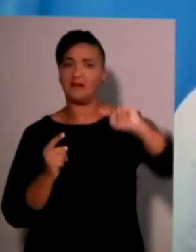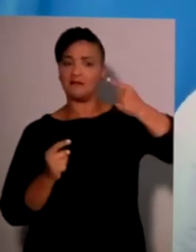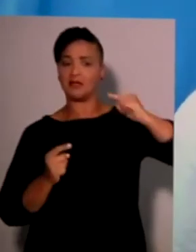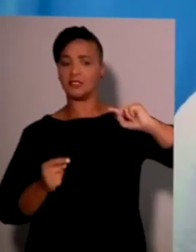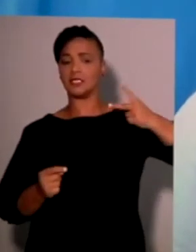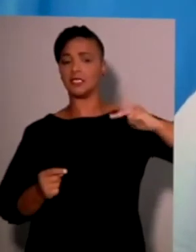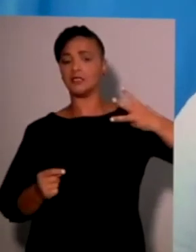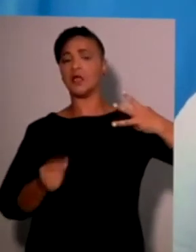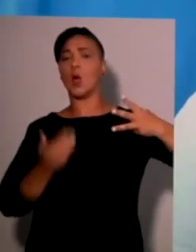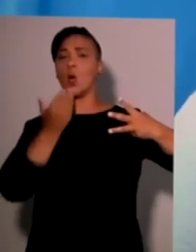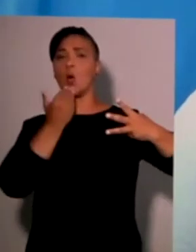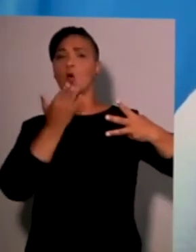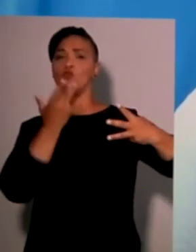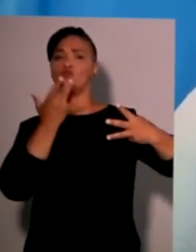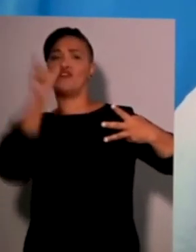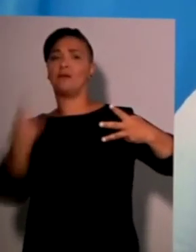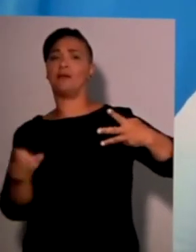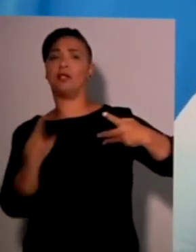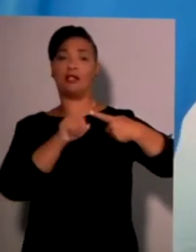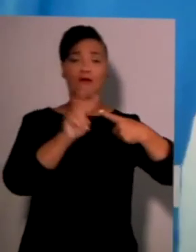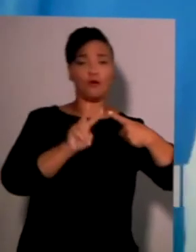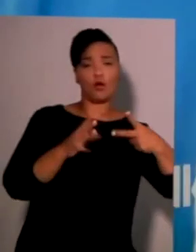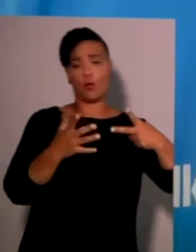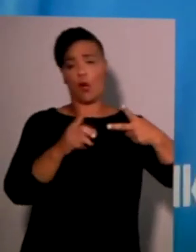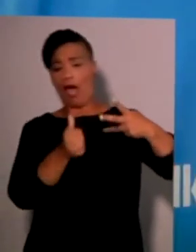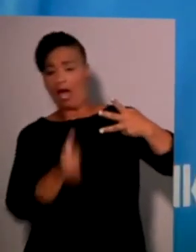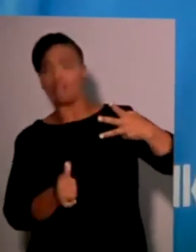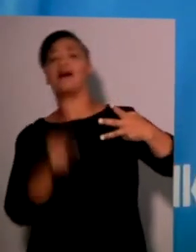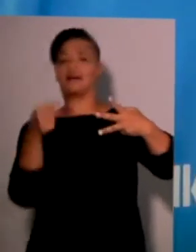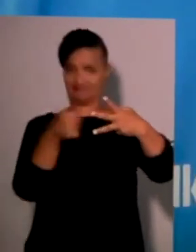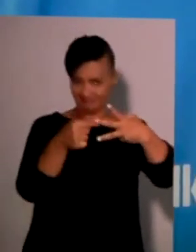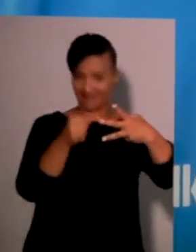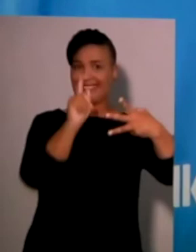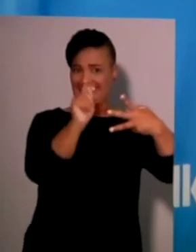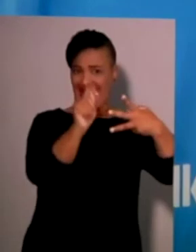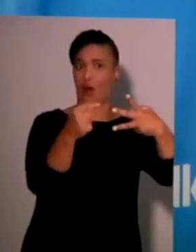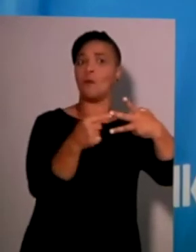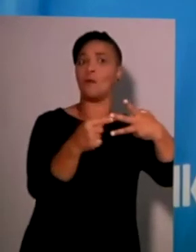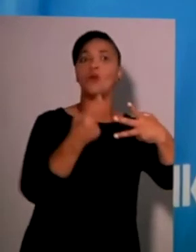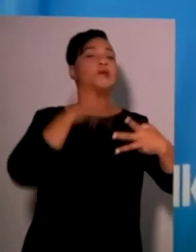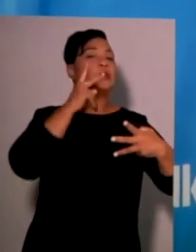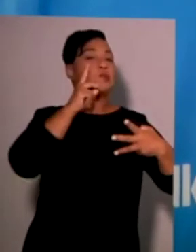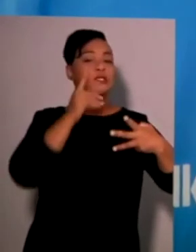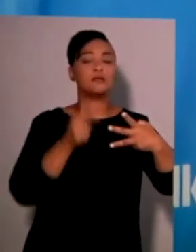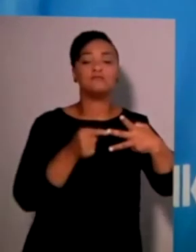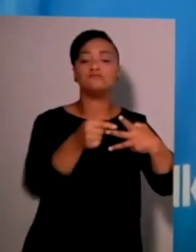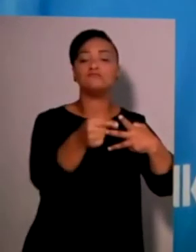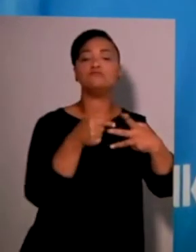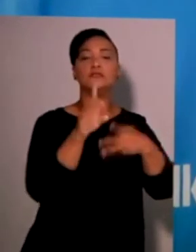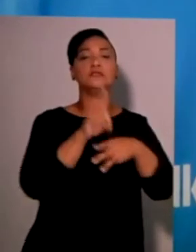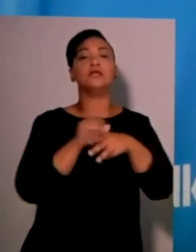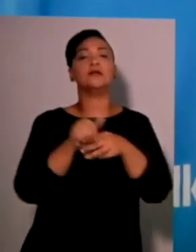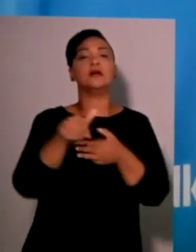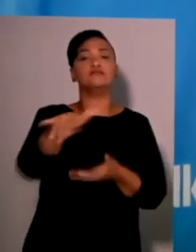absolute terms, what is the data revenue that is being generated from the network.